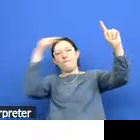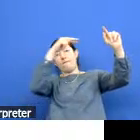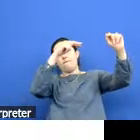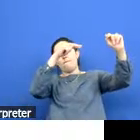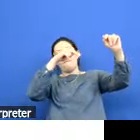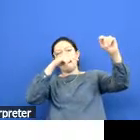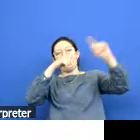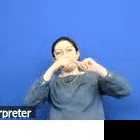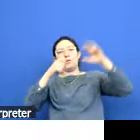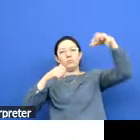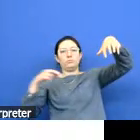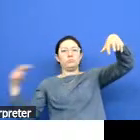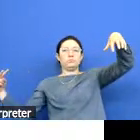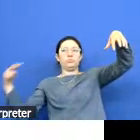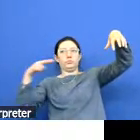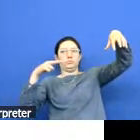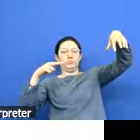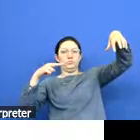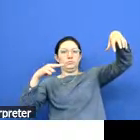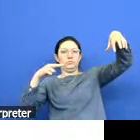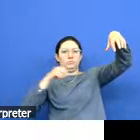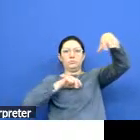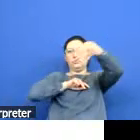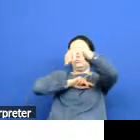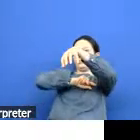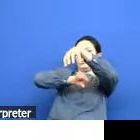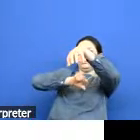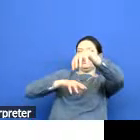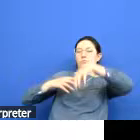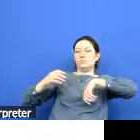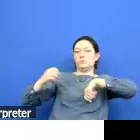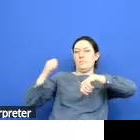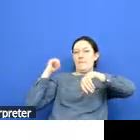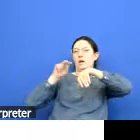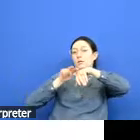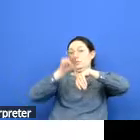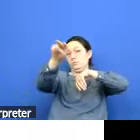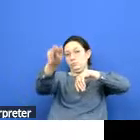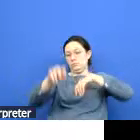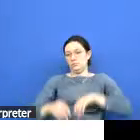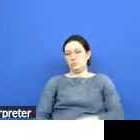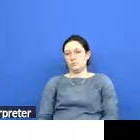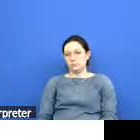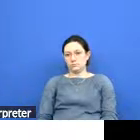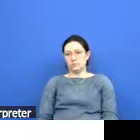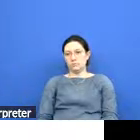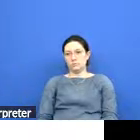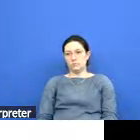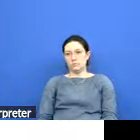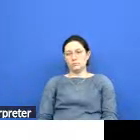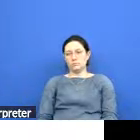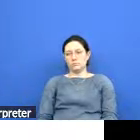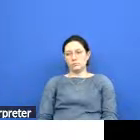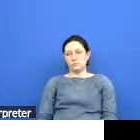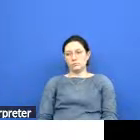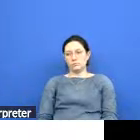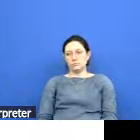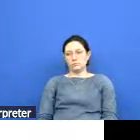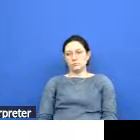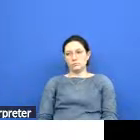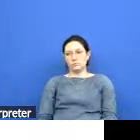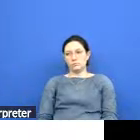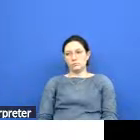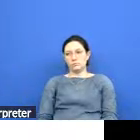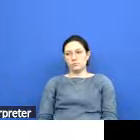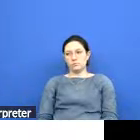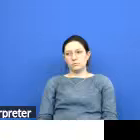from the easternmost story, out of the back of the, we'll pick the,